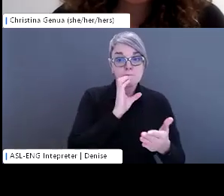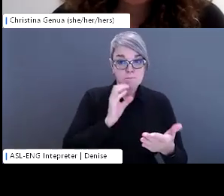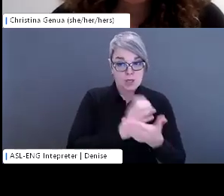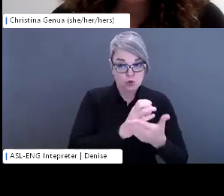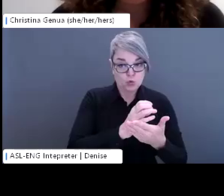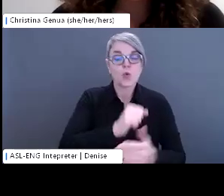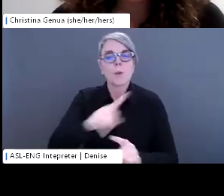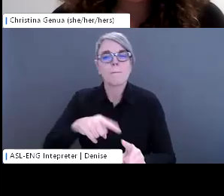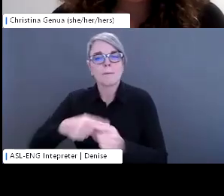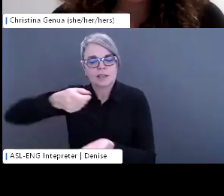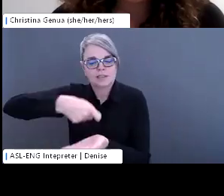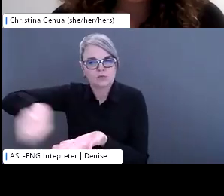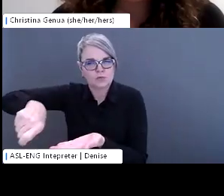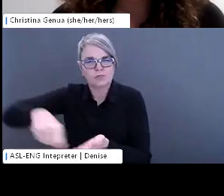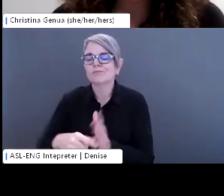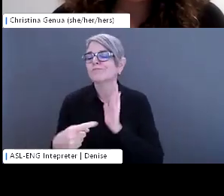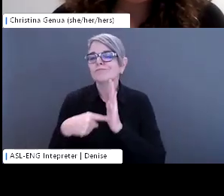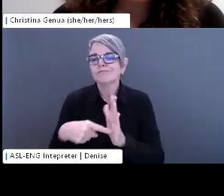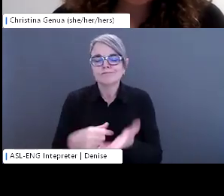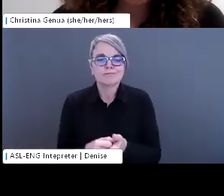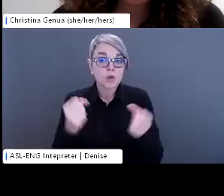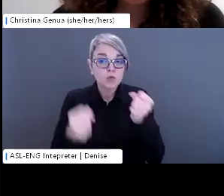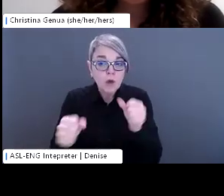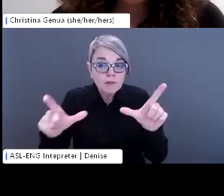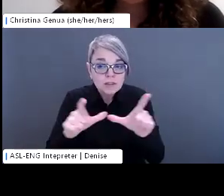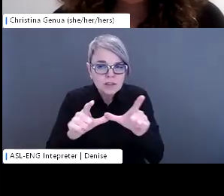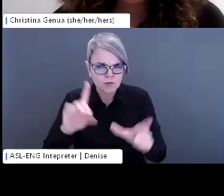license or a passport are examples of photo ID.